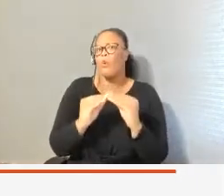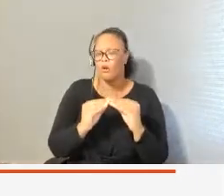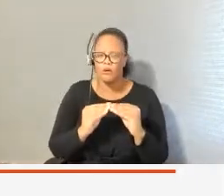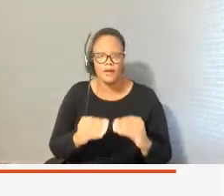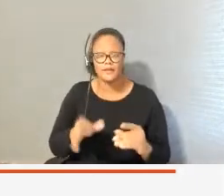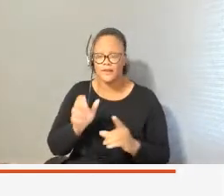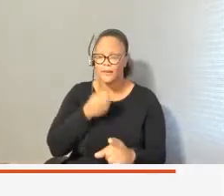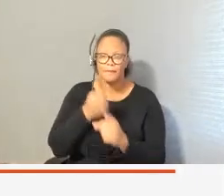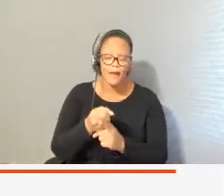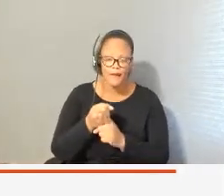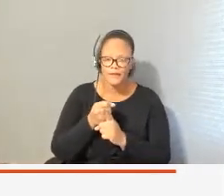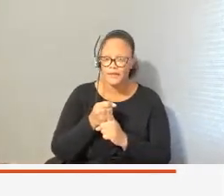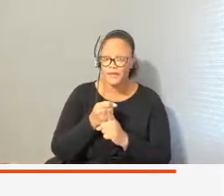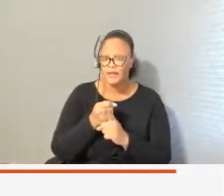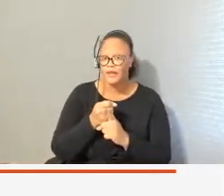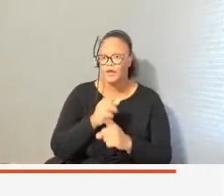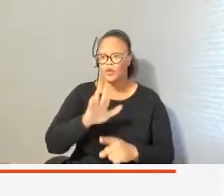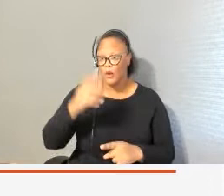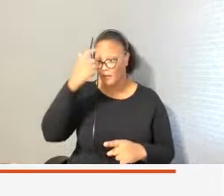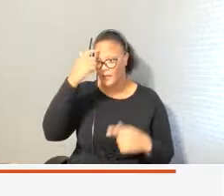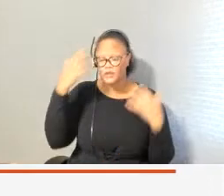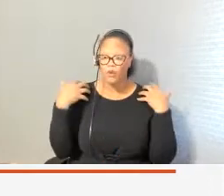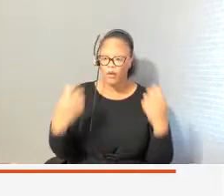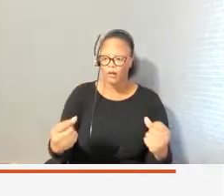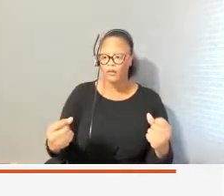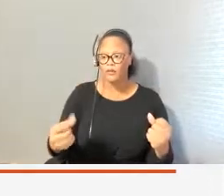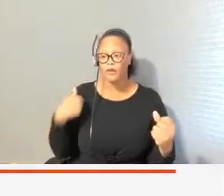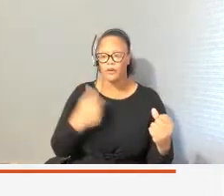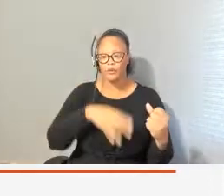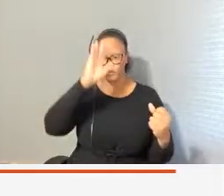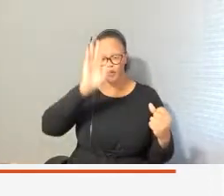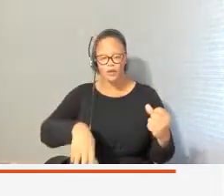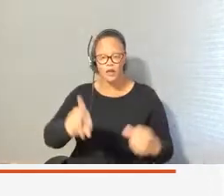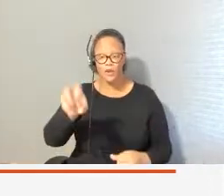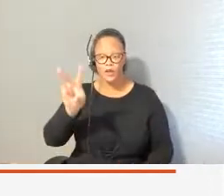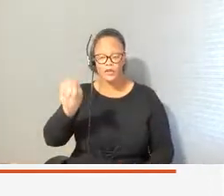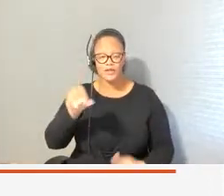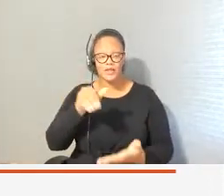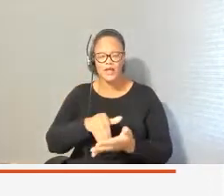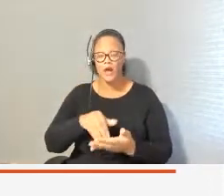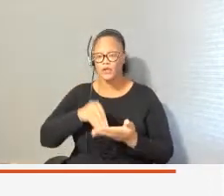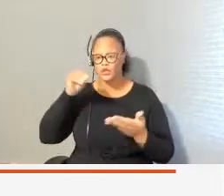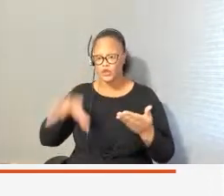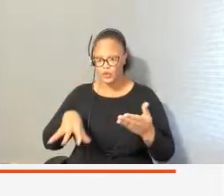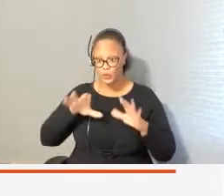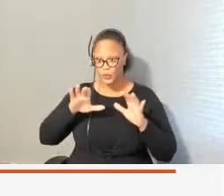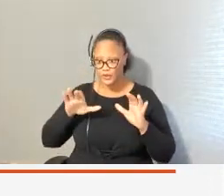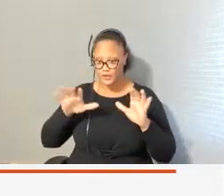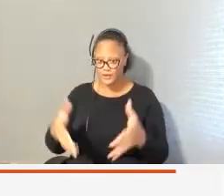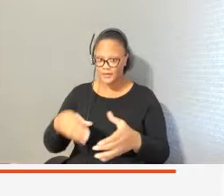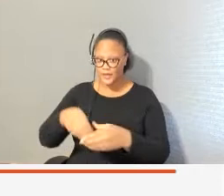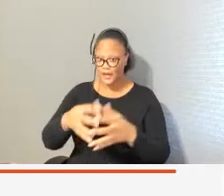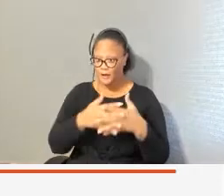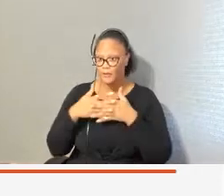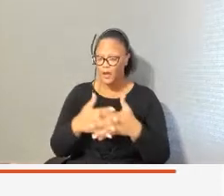impacting your mental health. We know that 160,000 students in America have